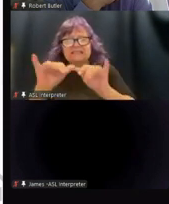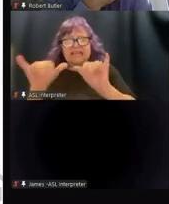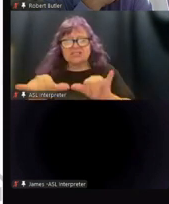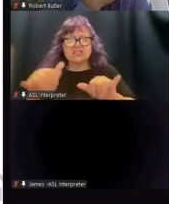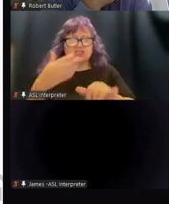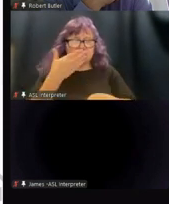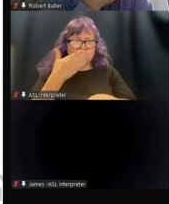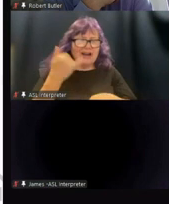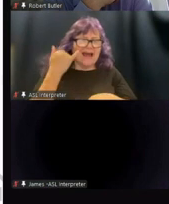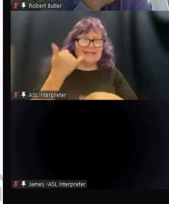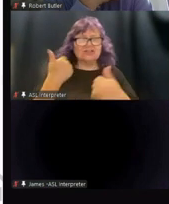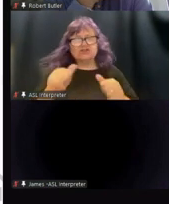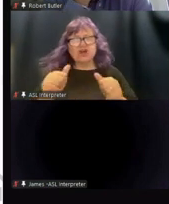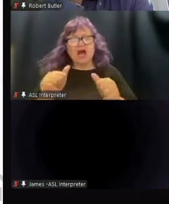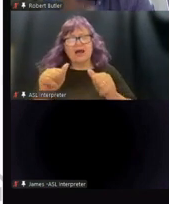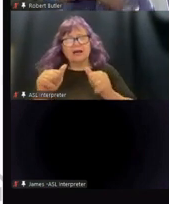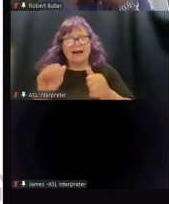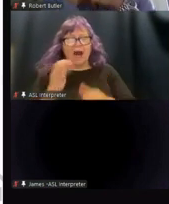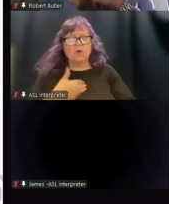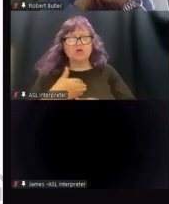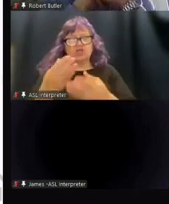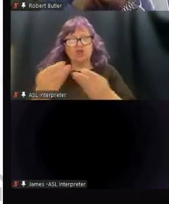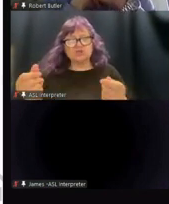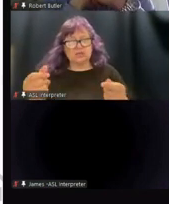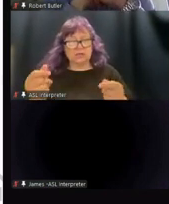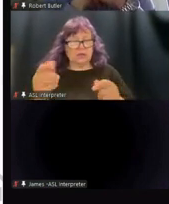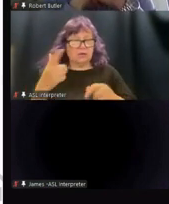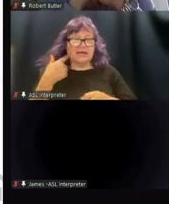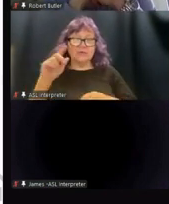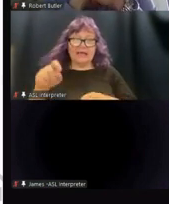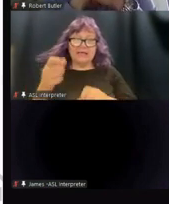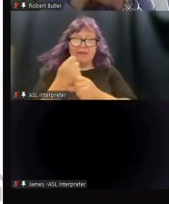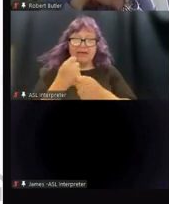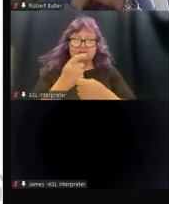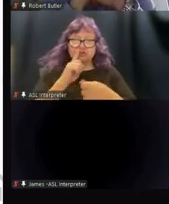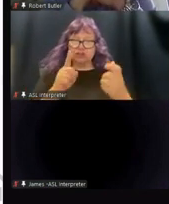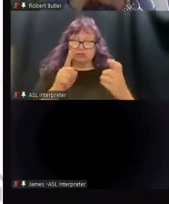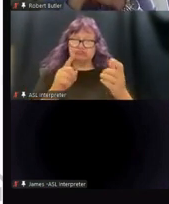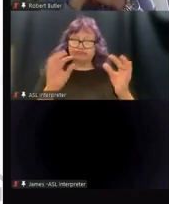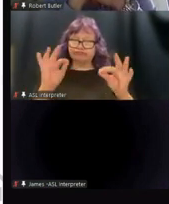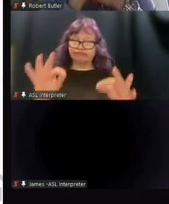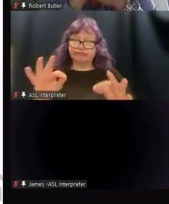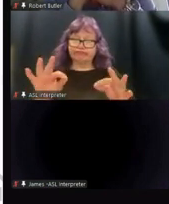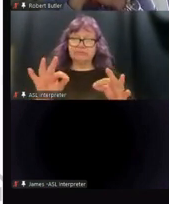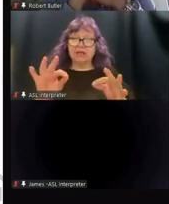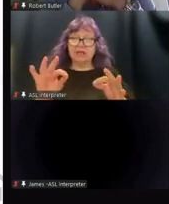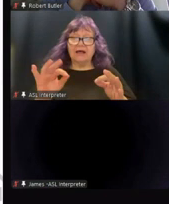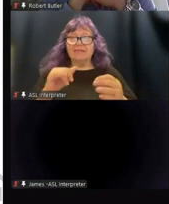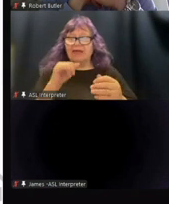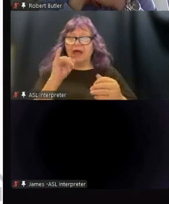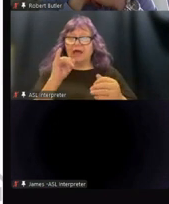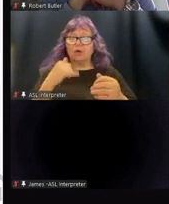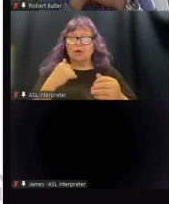this solution. Because we need to make sure we're putting these at locations that don't